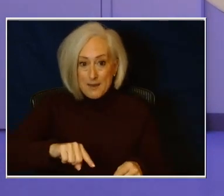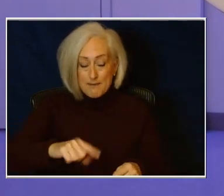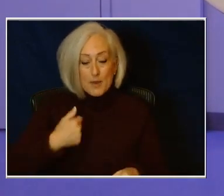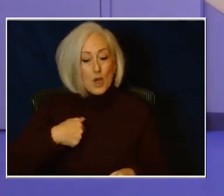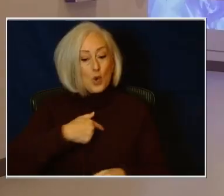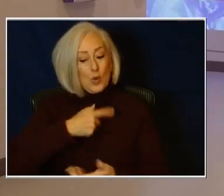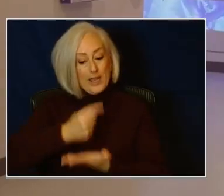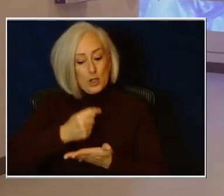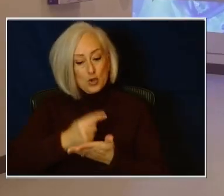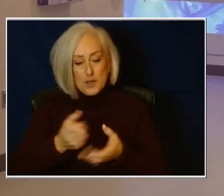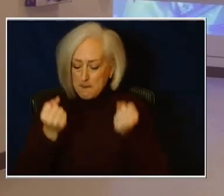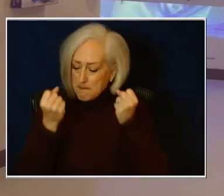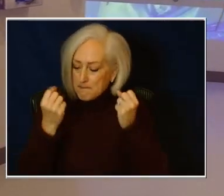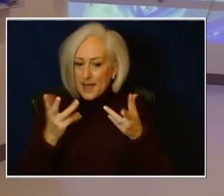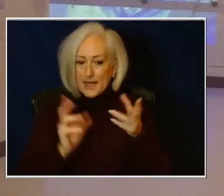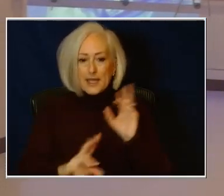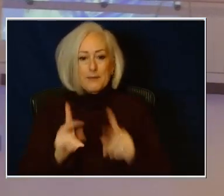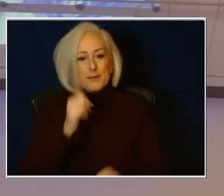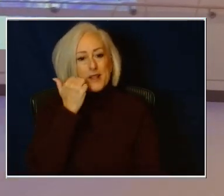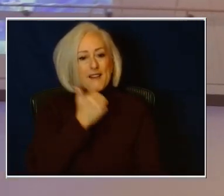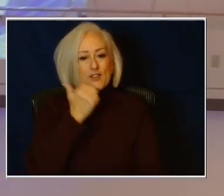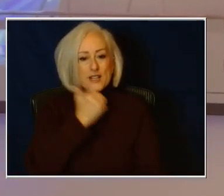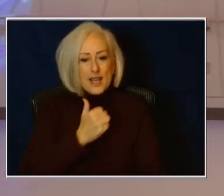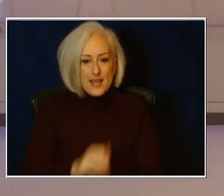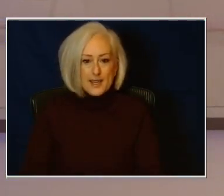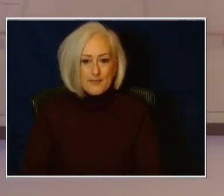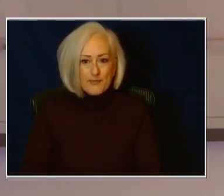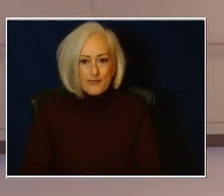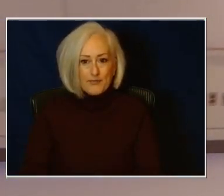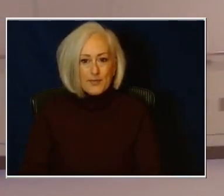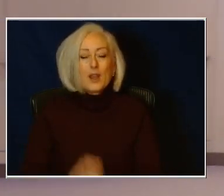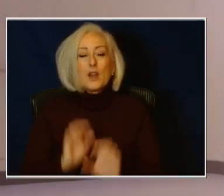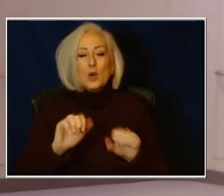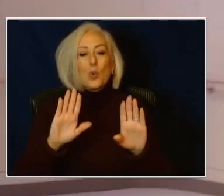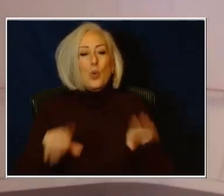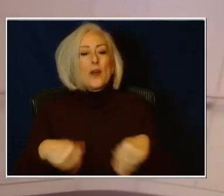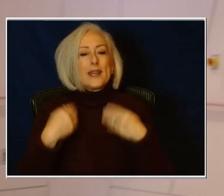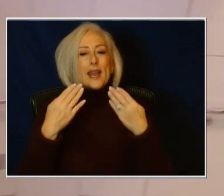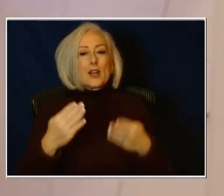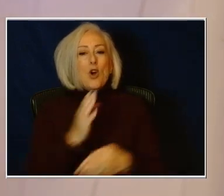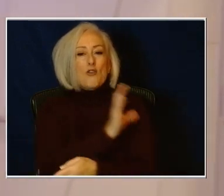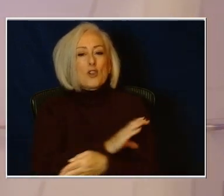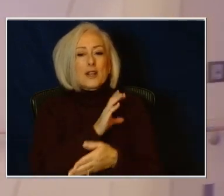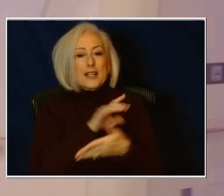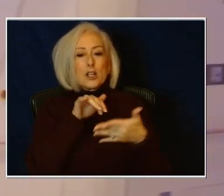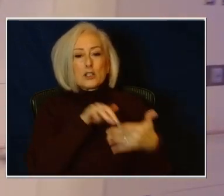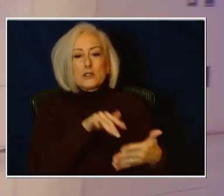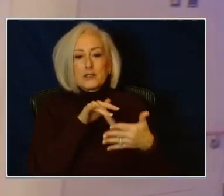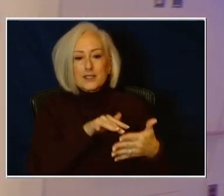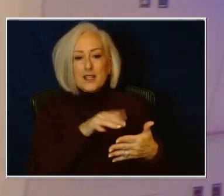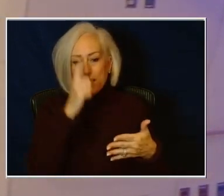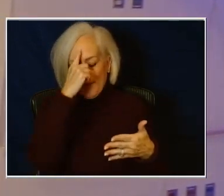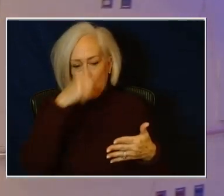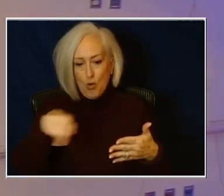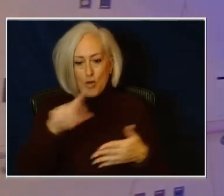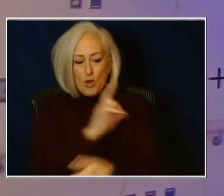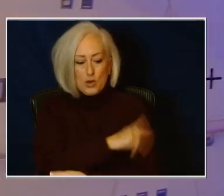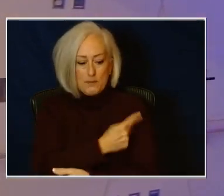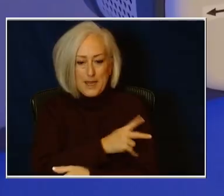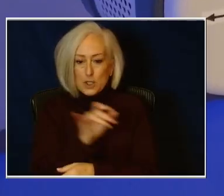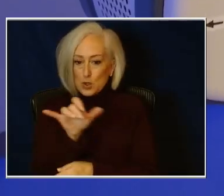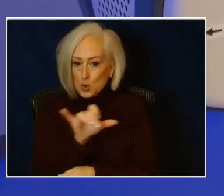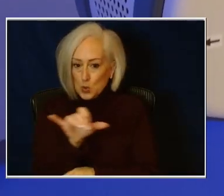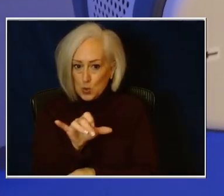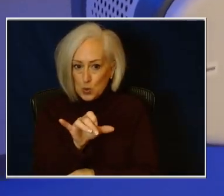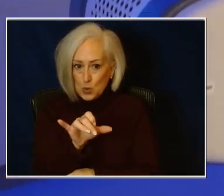day. We also are able to offer clinical trials to these patients. It's really an incredible opportunity that we have for patients here to be able